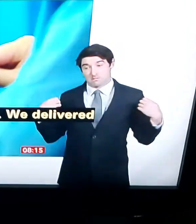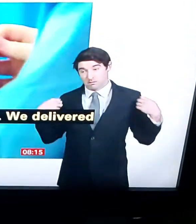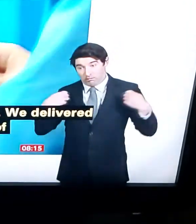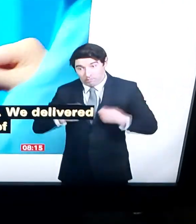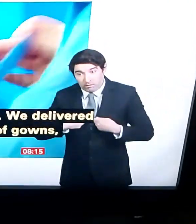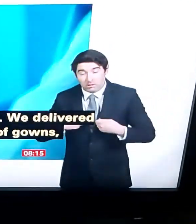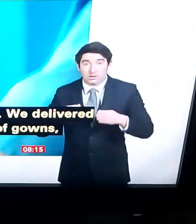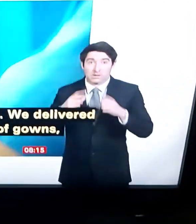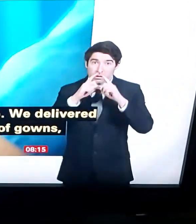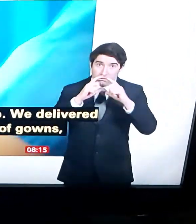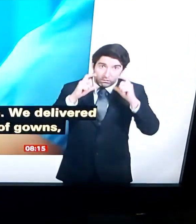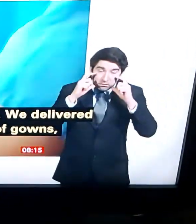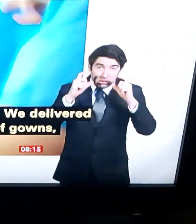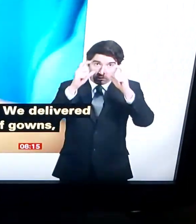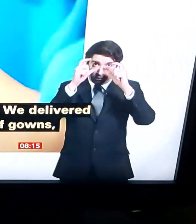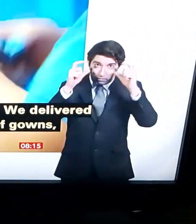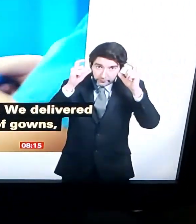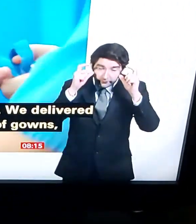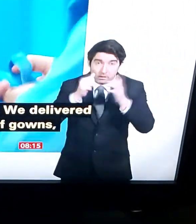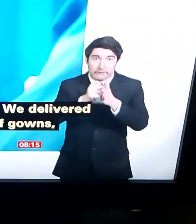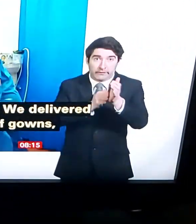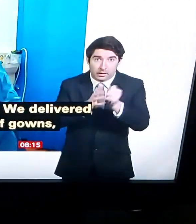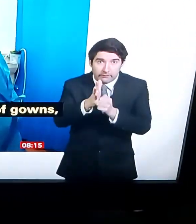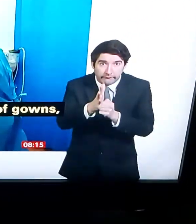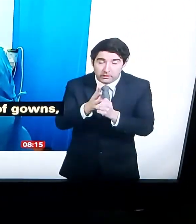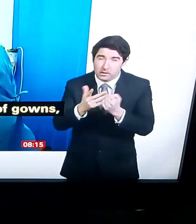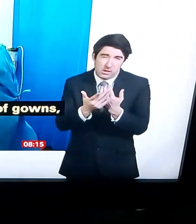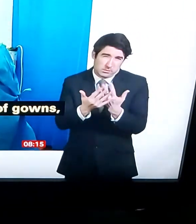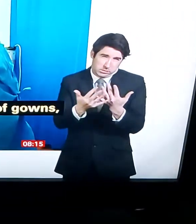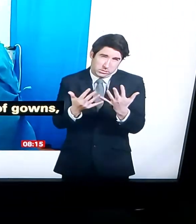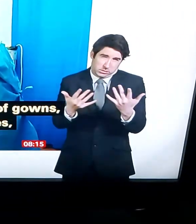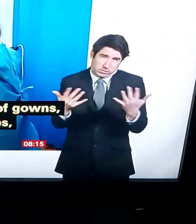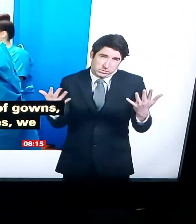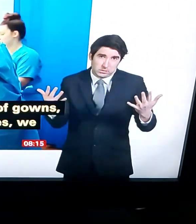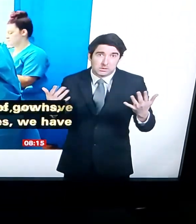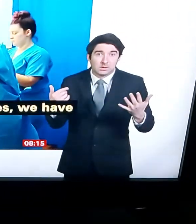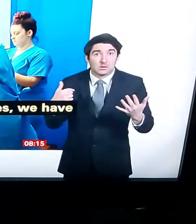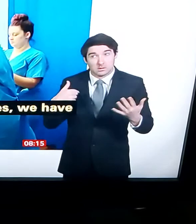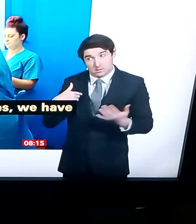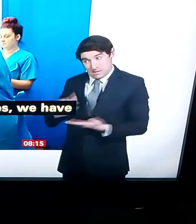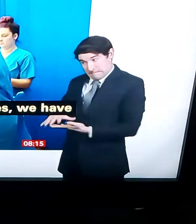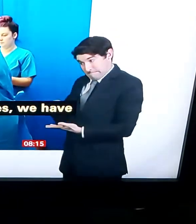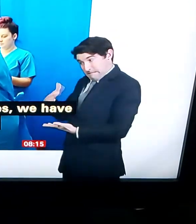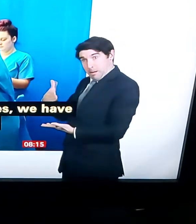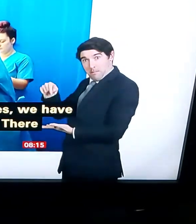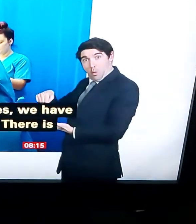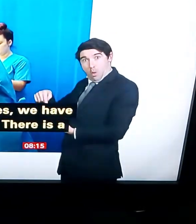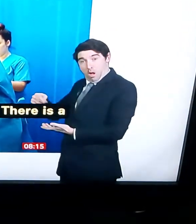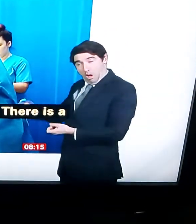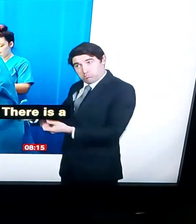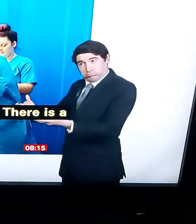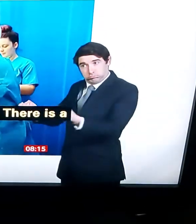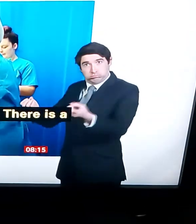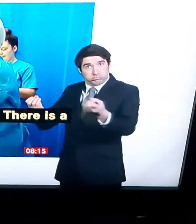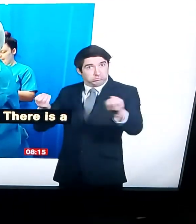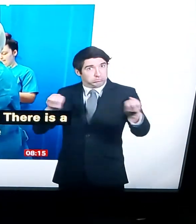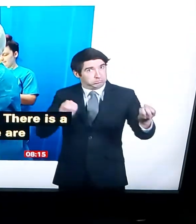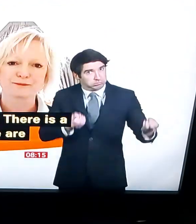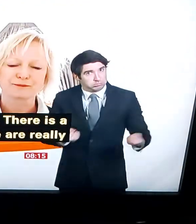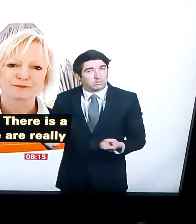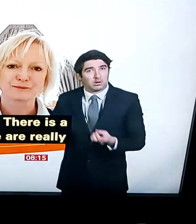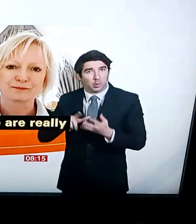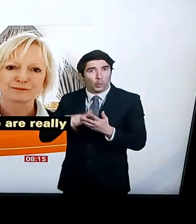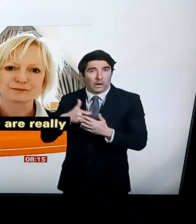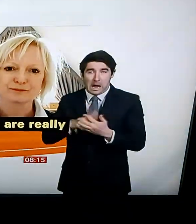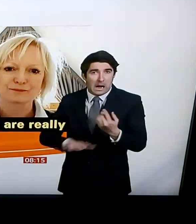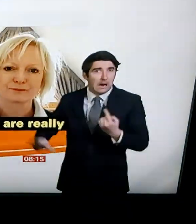goggles, all sorts of gloves. We have delivered lots and lots. There's still more to do, and we're really stepping that up right now. You know, you must